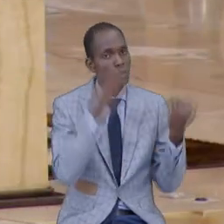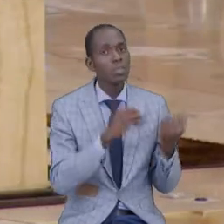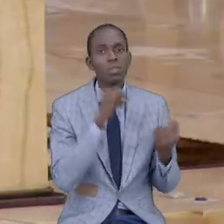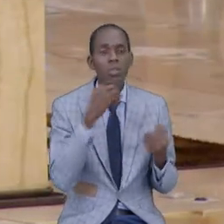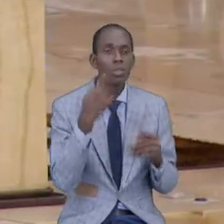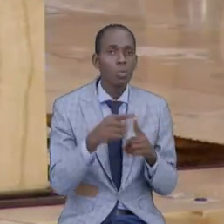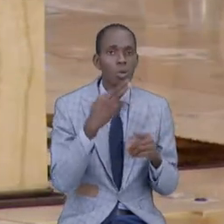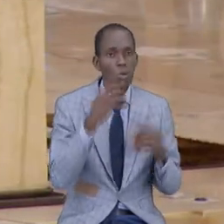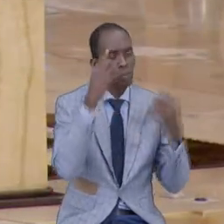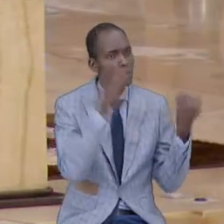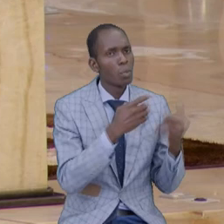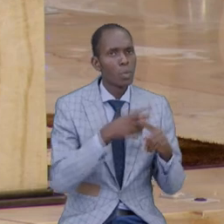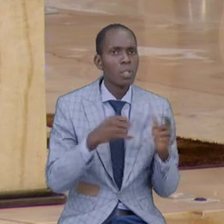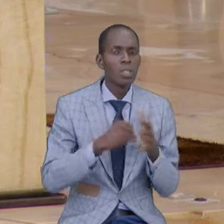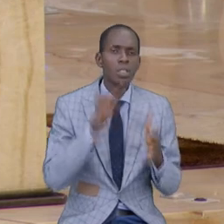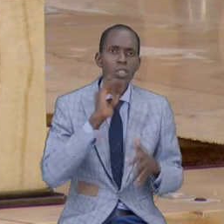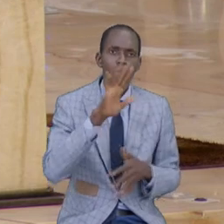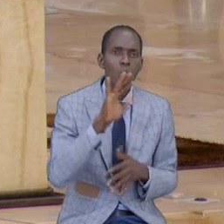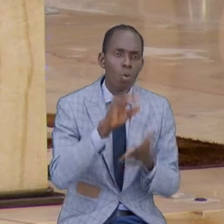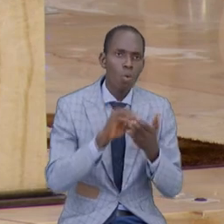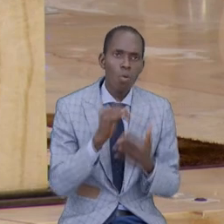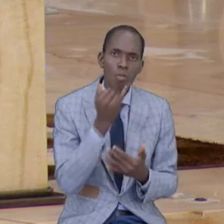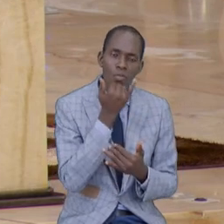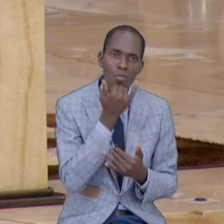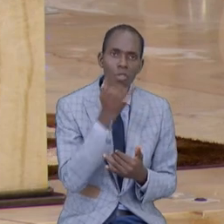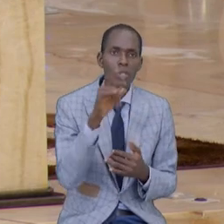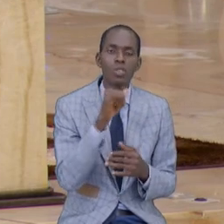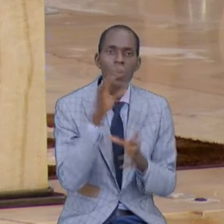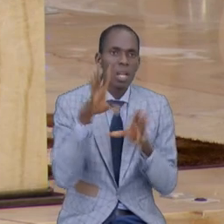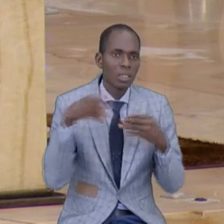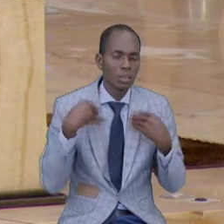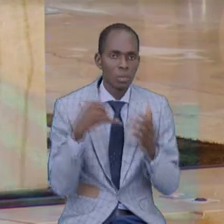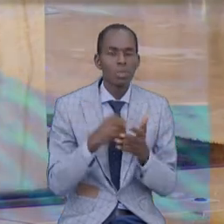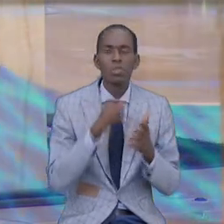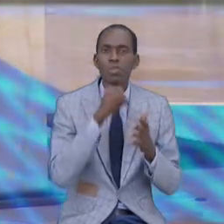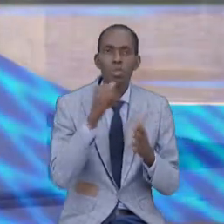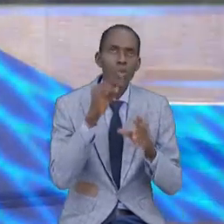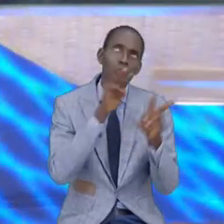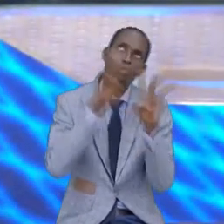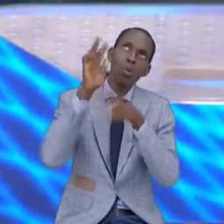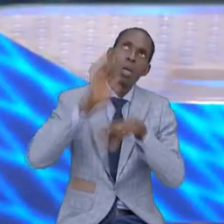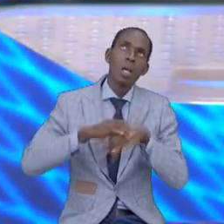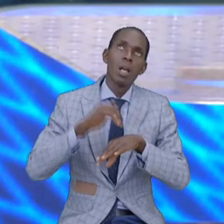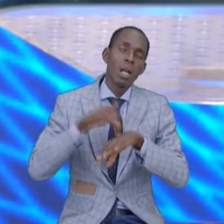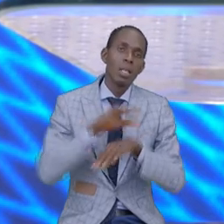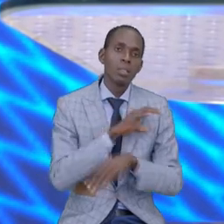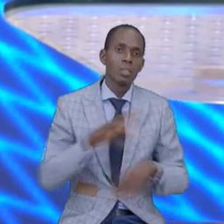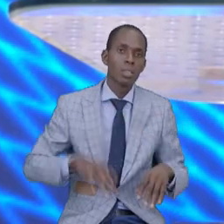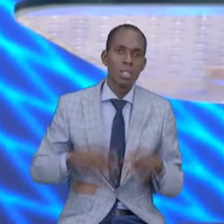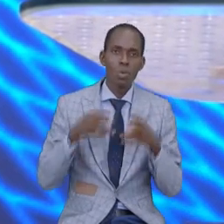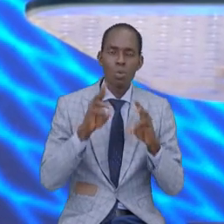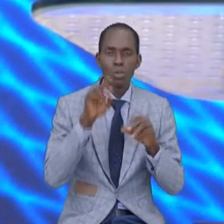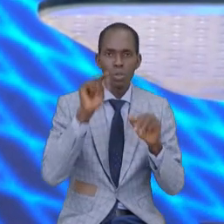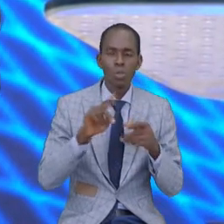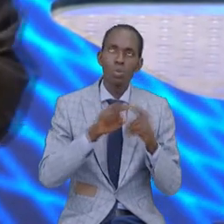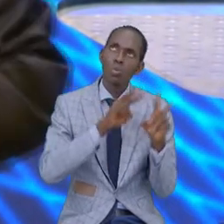your fault. You're not taking it to heart. You're not looking at Christ the way you ought to look at Christ, the author